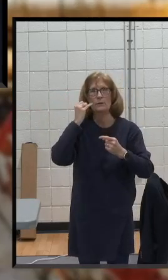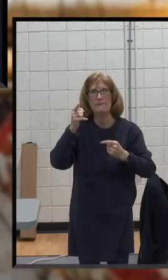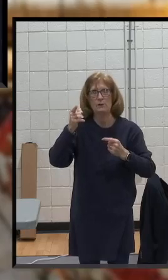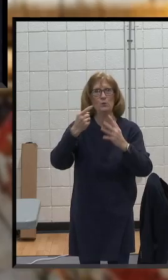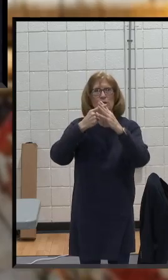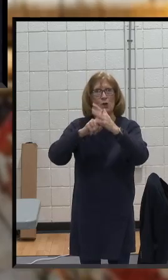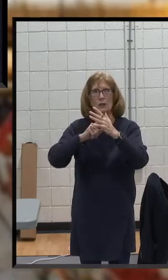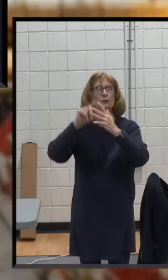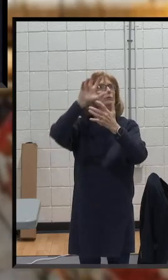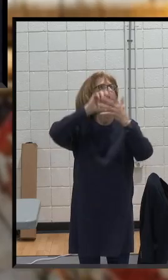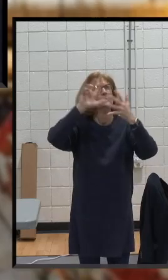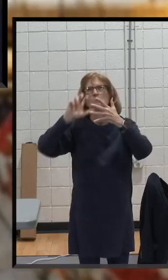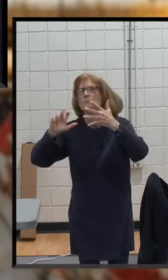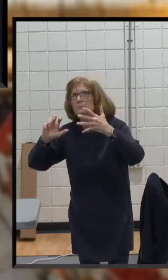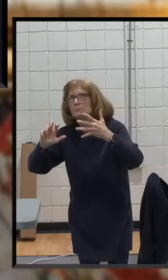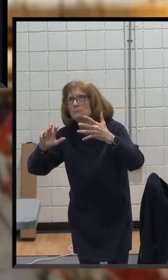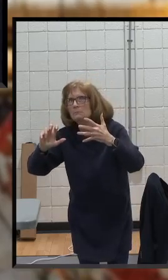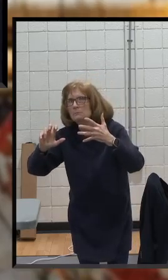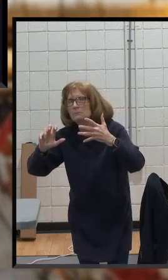work